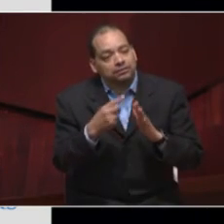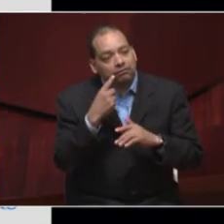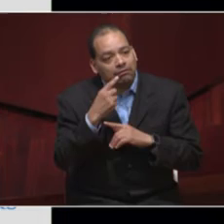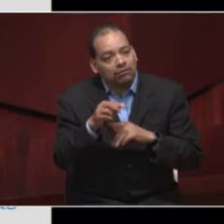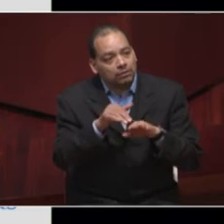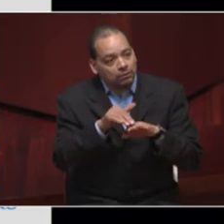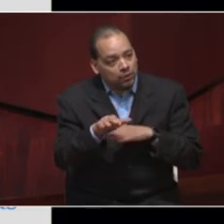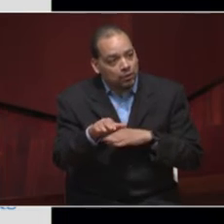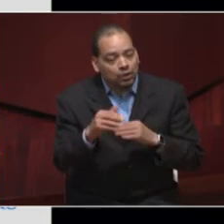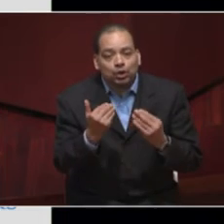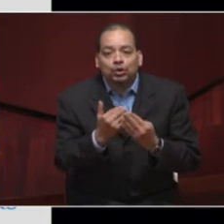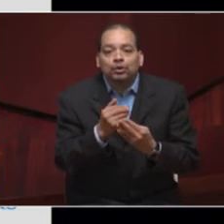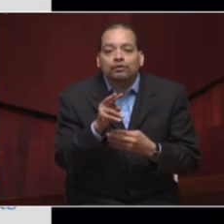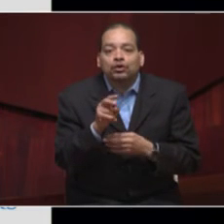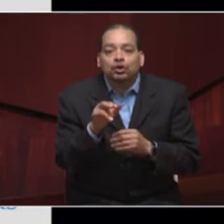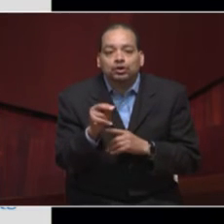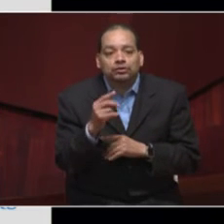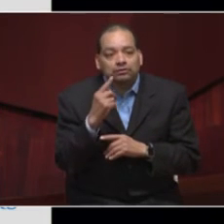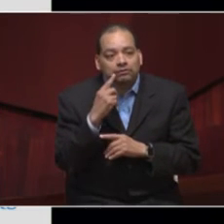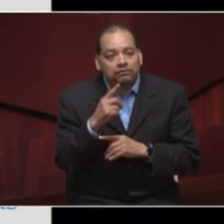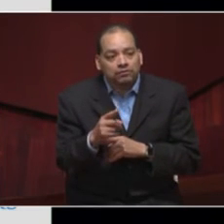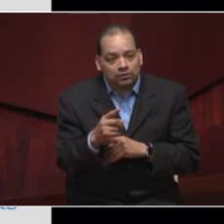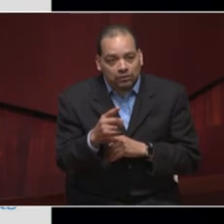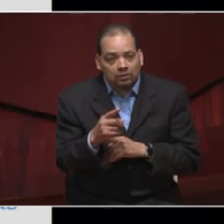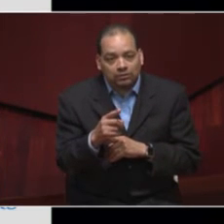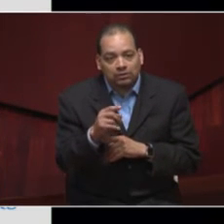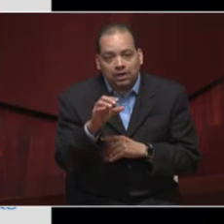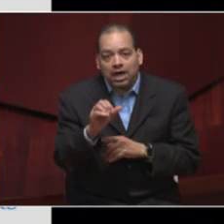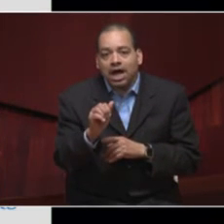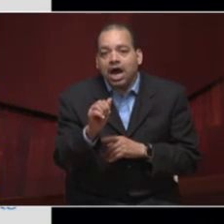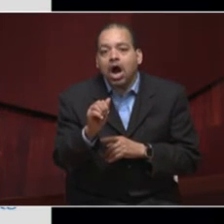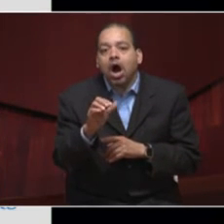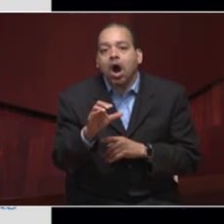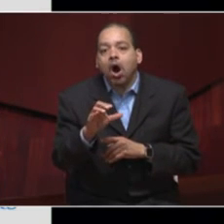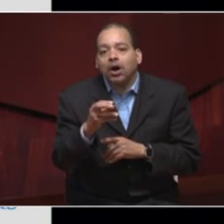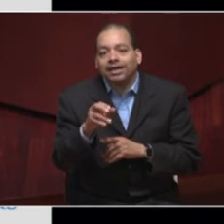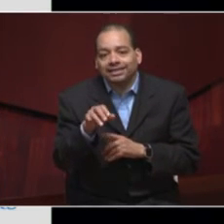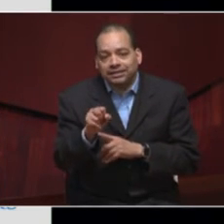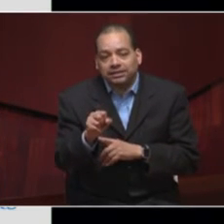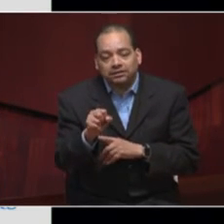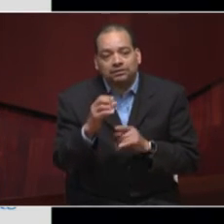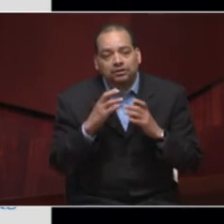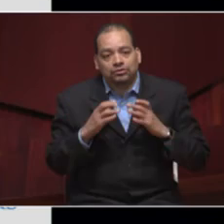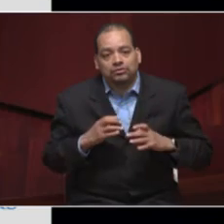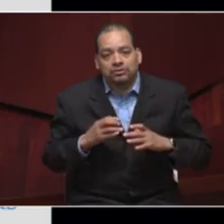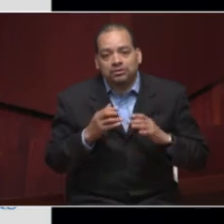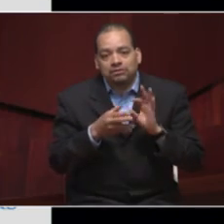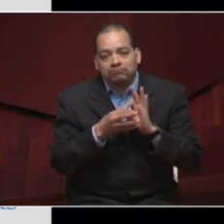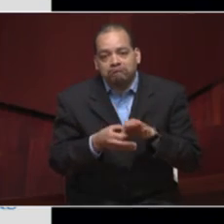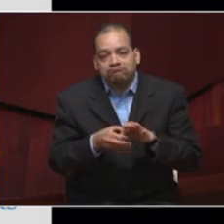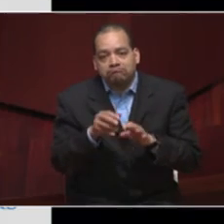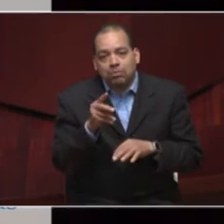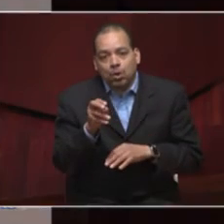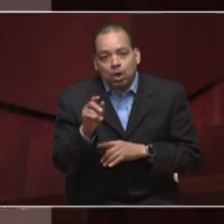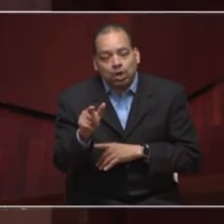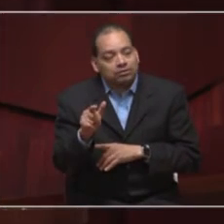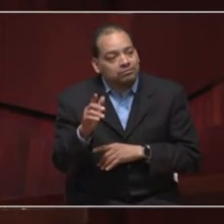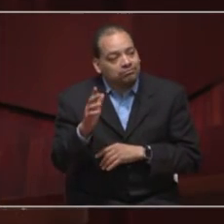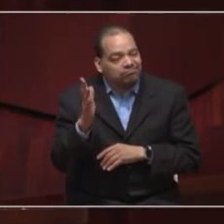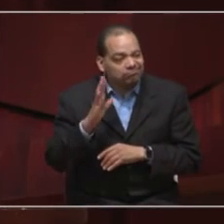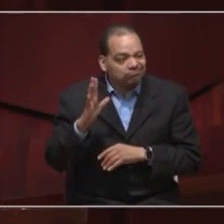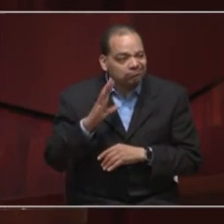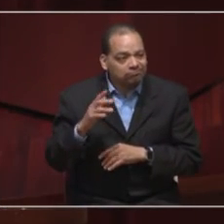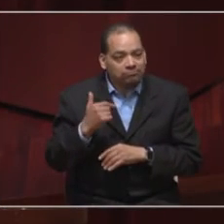ARCIS customer portal, or rather the upgraded version of the ARCIS customer portal. Well, a long time ago